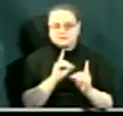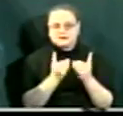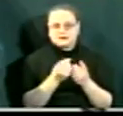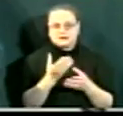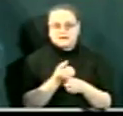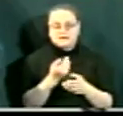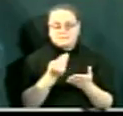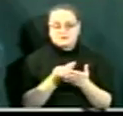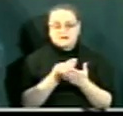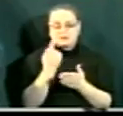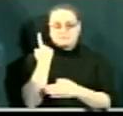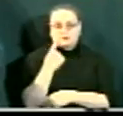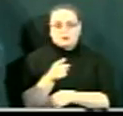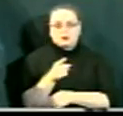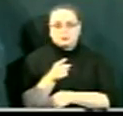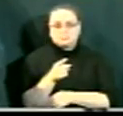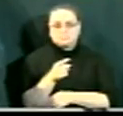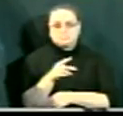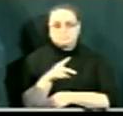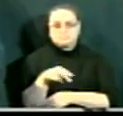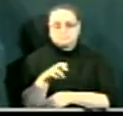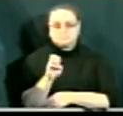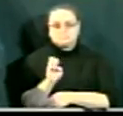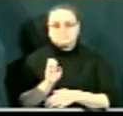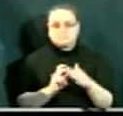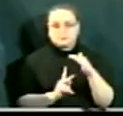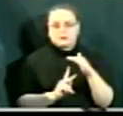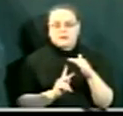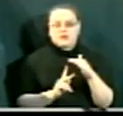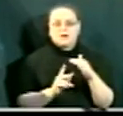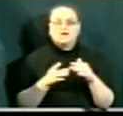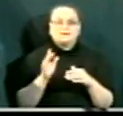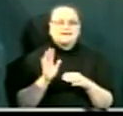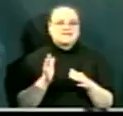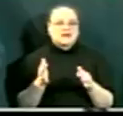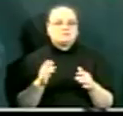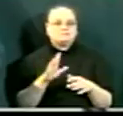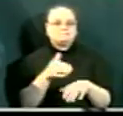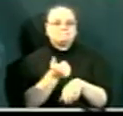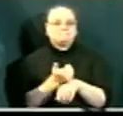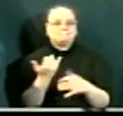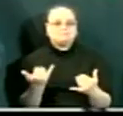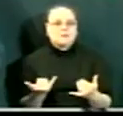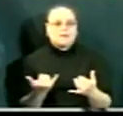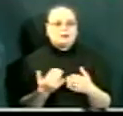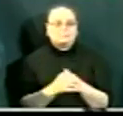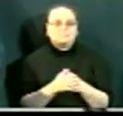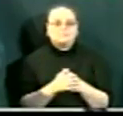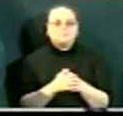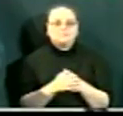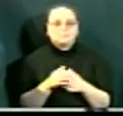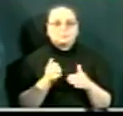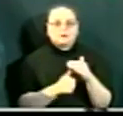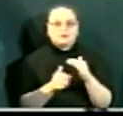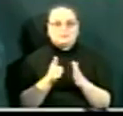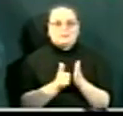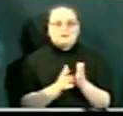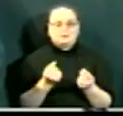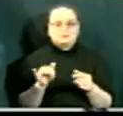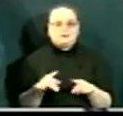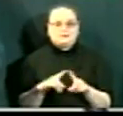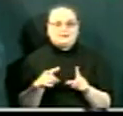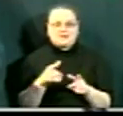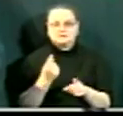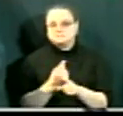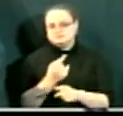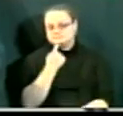funding for a pre-K program. So that's kind of where we are with that. You know, we're kind of under the law to do that. So, but that's